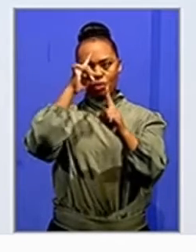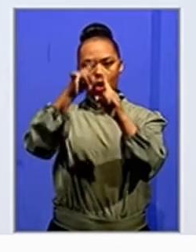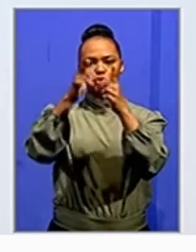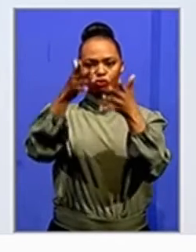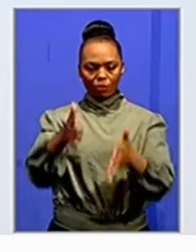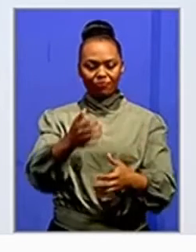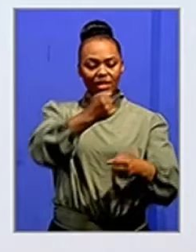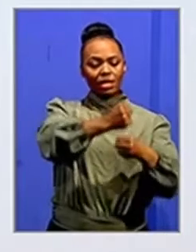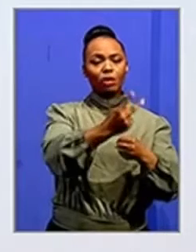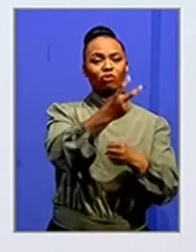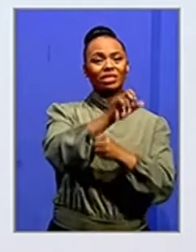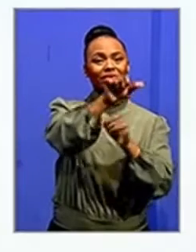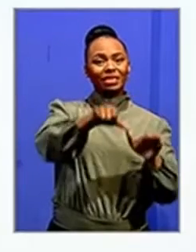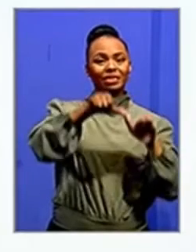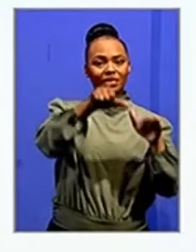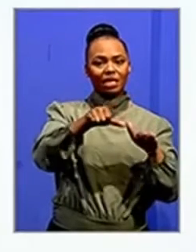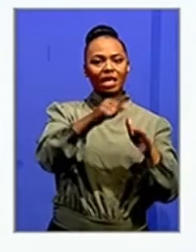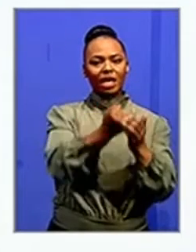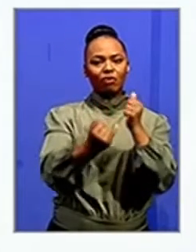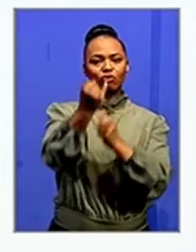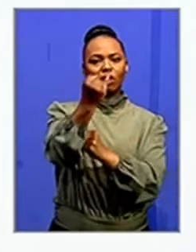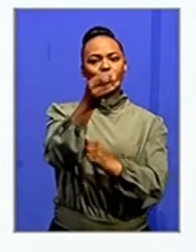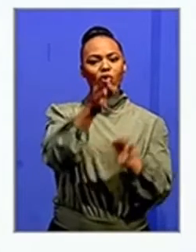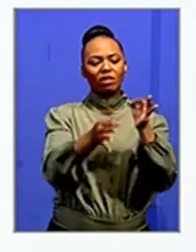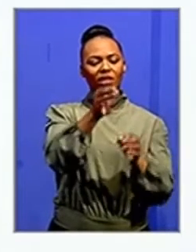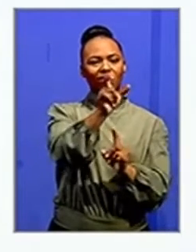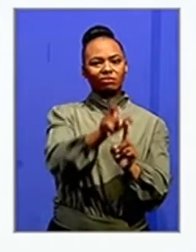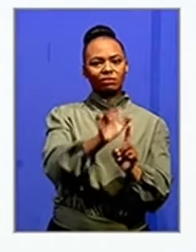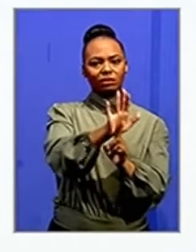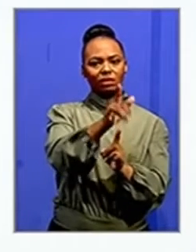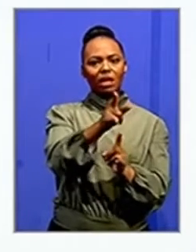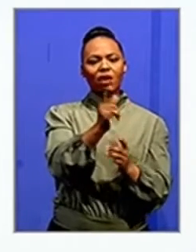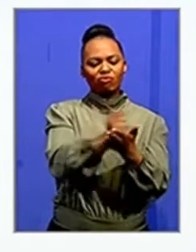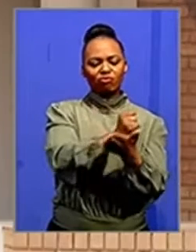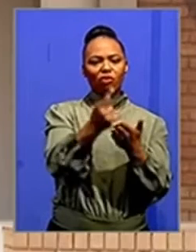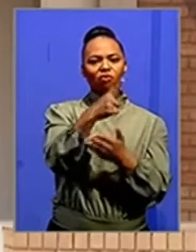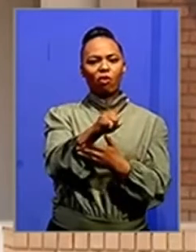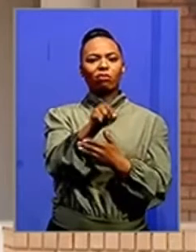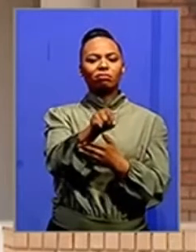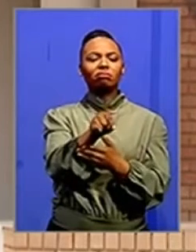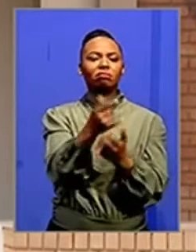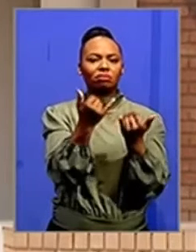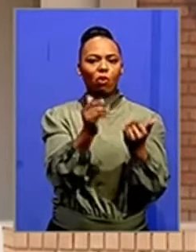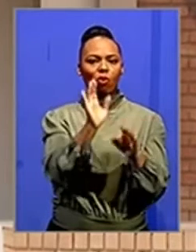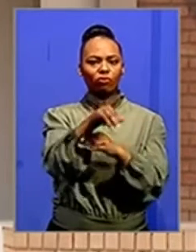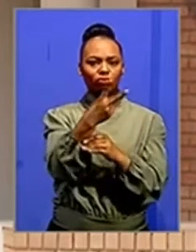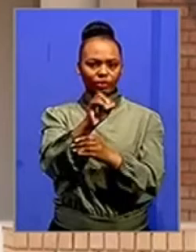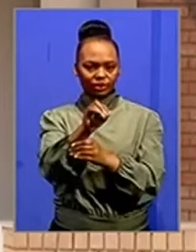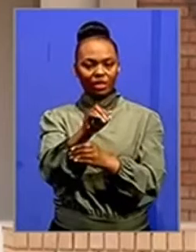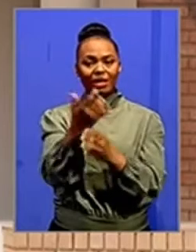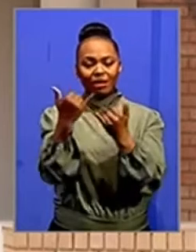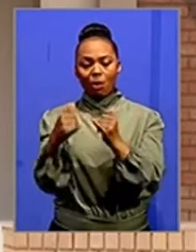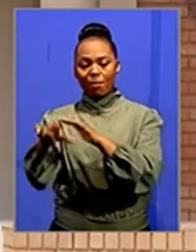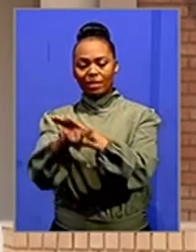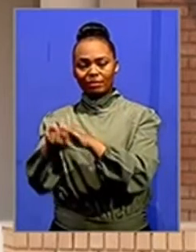ke bonkgetheng ba ikemetseng ba fetang ba 800 ba ileng ba ingodisetsa dikgetho. Dikgethong tsa bommasepala tsa monongwaha ke bonkgetheng